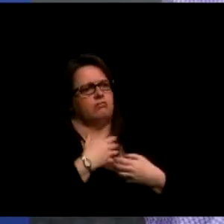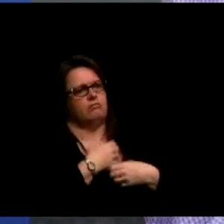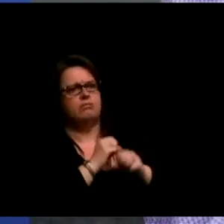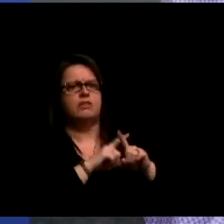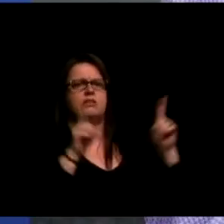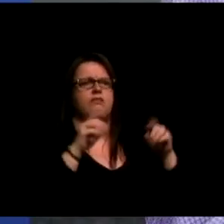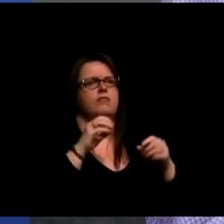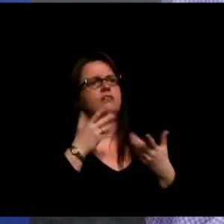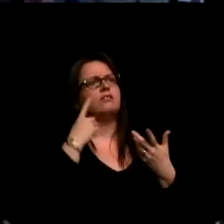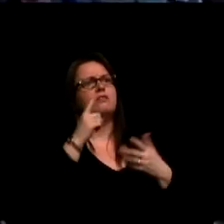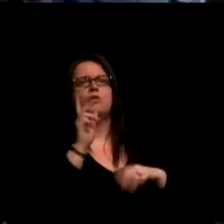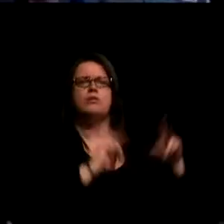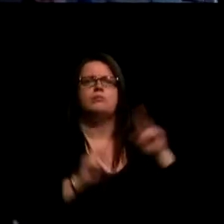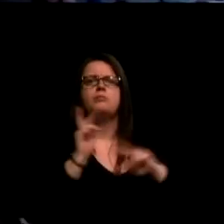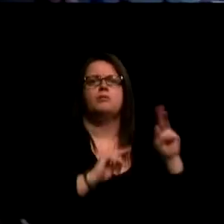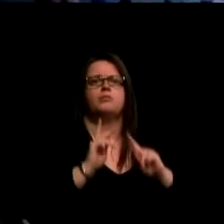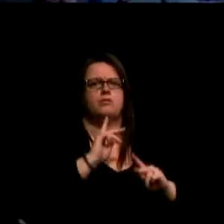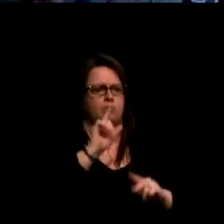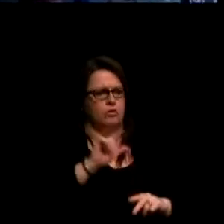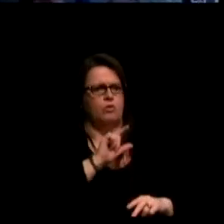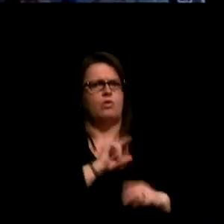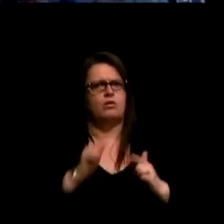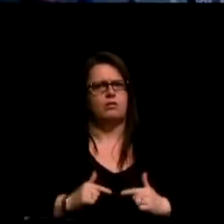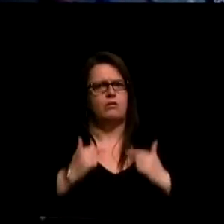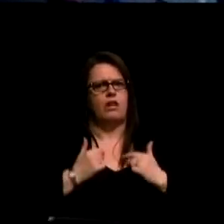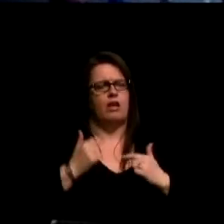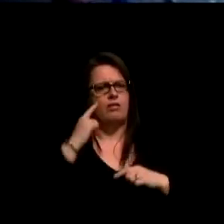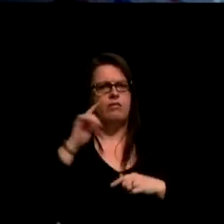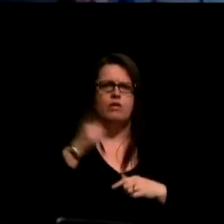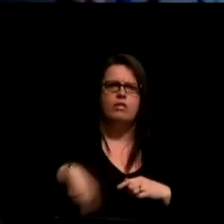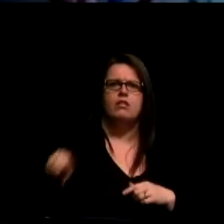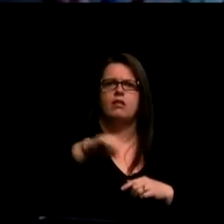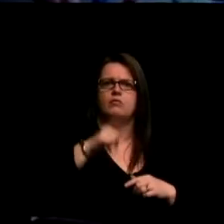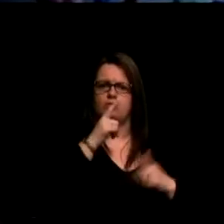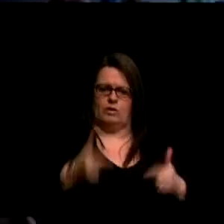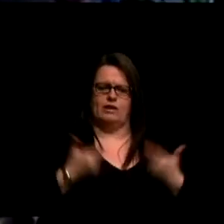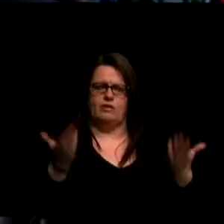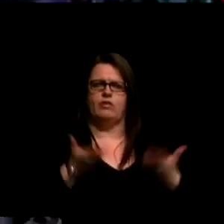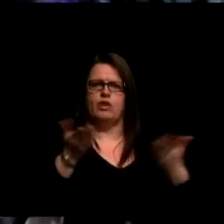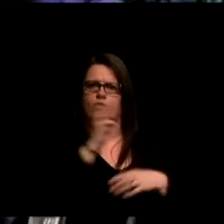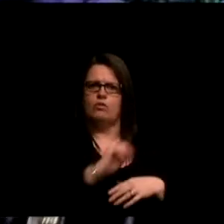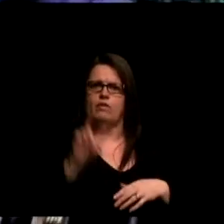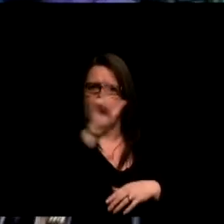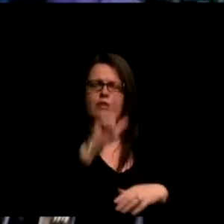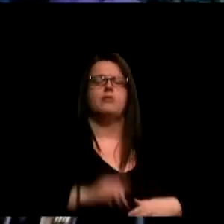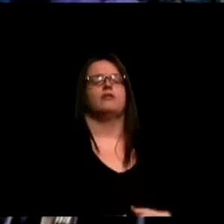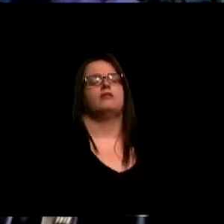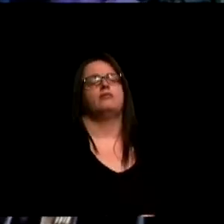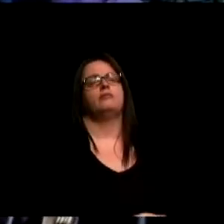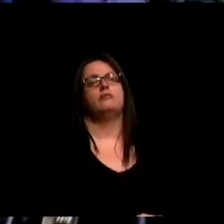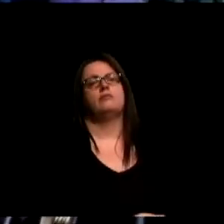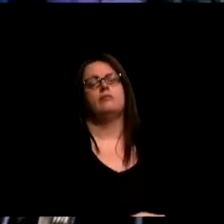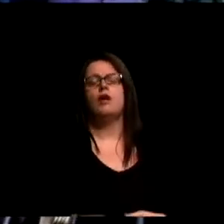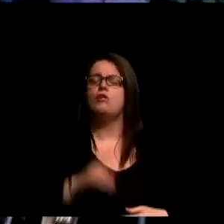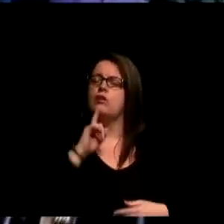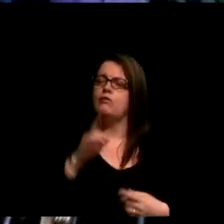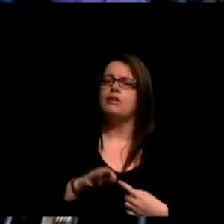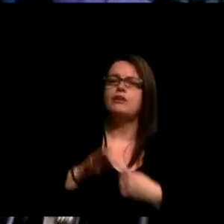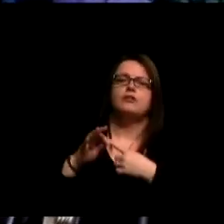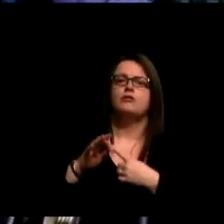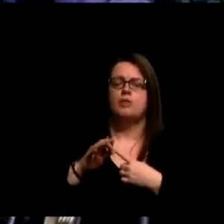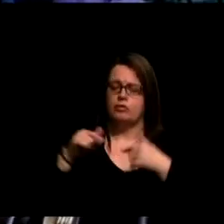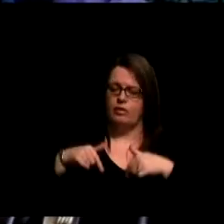quality of life of people living in this province. So the really special thing about this award is that